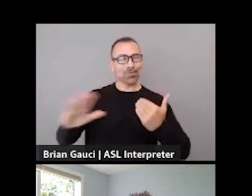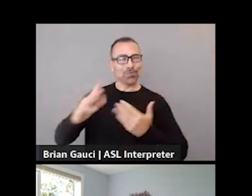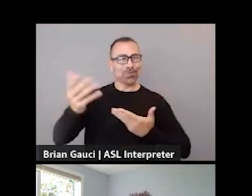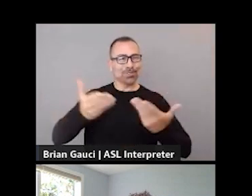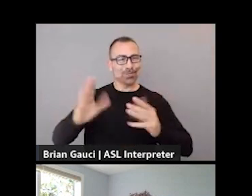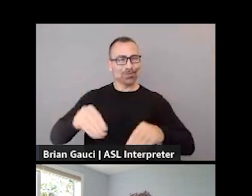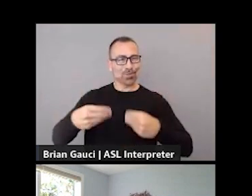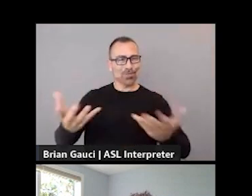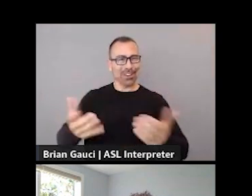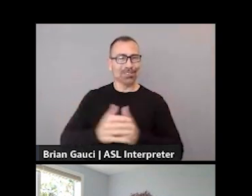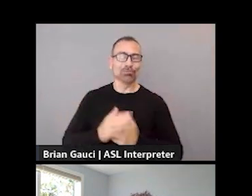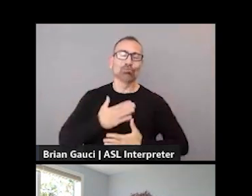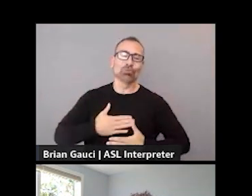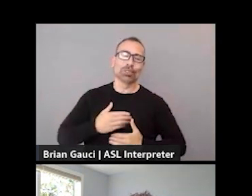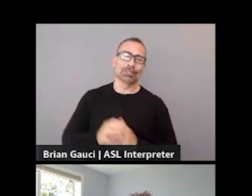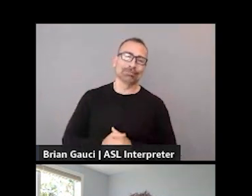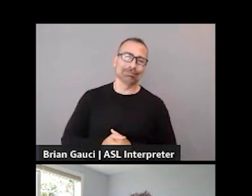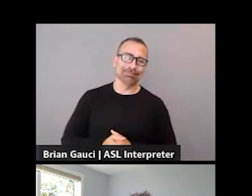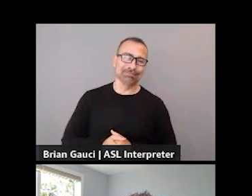appreciate it.